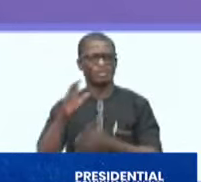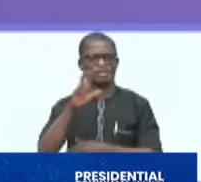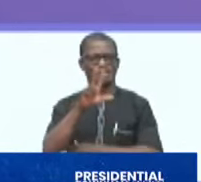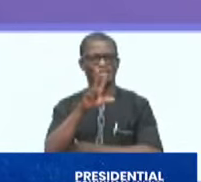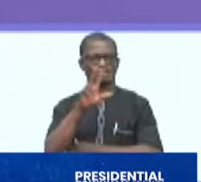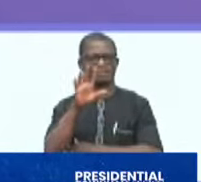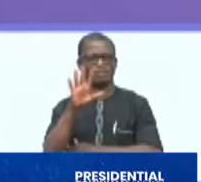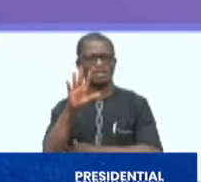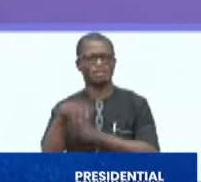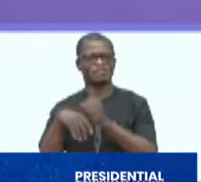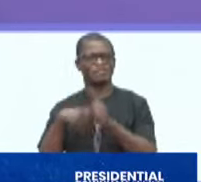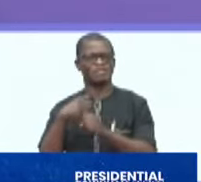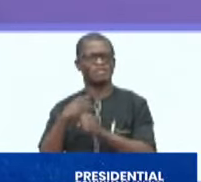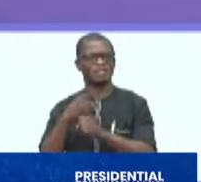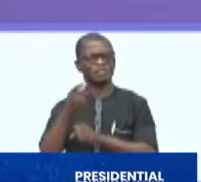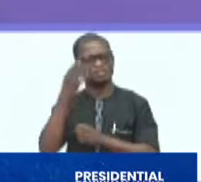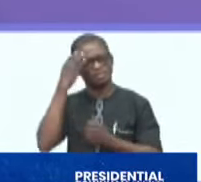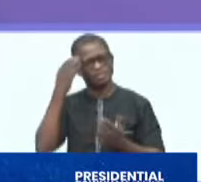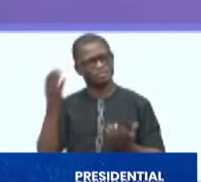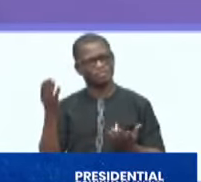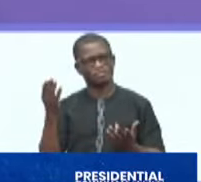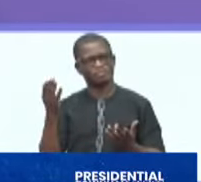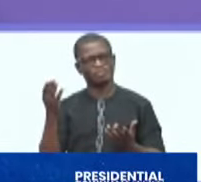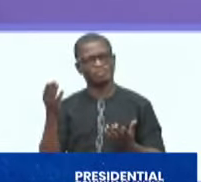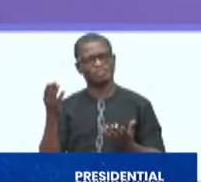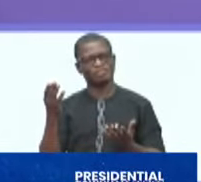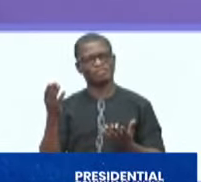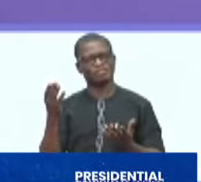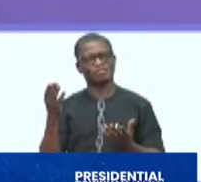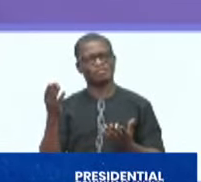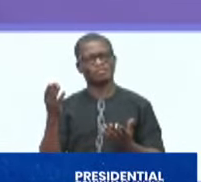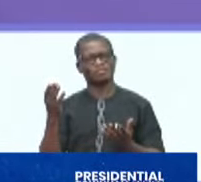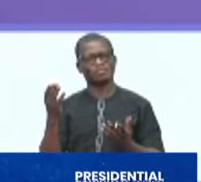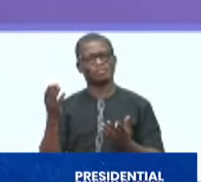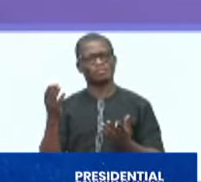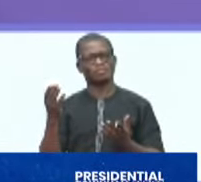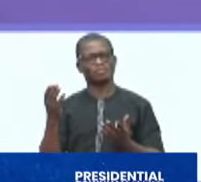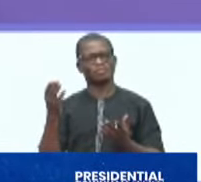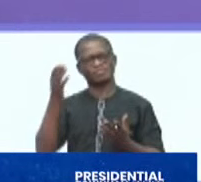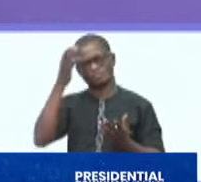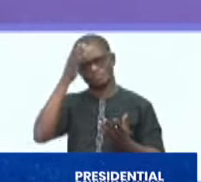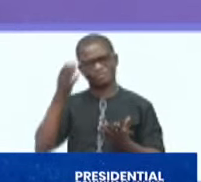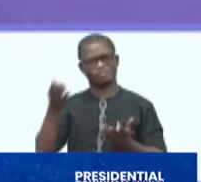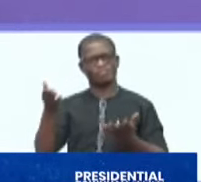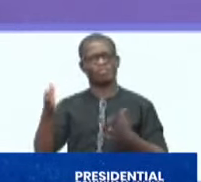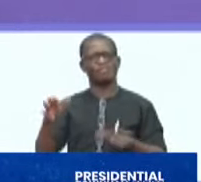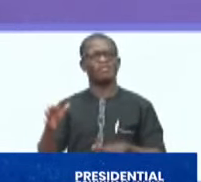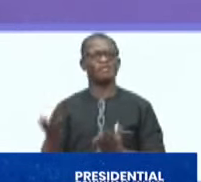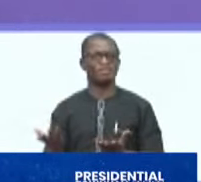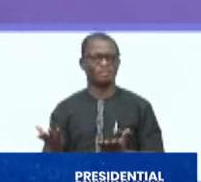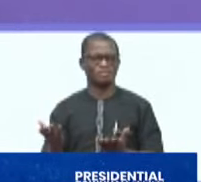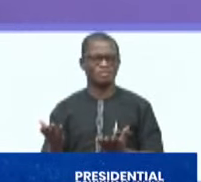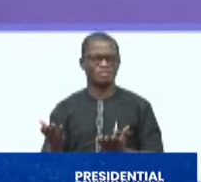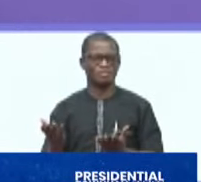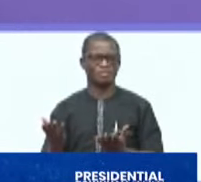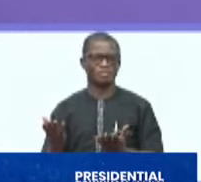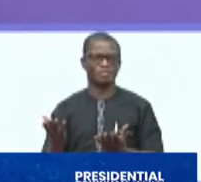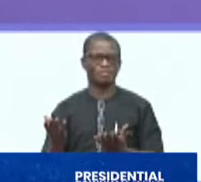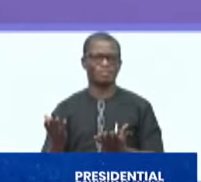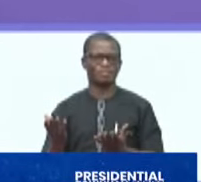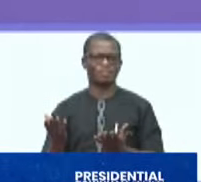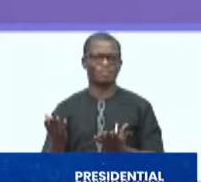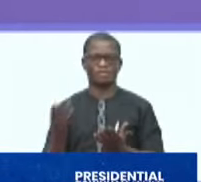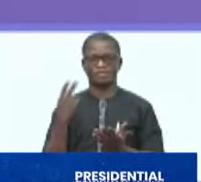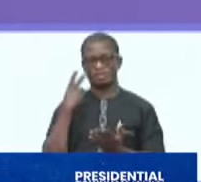35 years ago at least. Our dad of blessed memory passed away. No one ever insulted